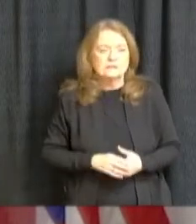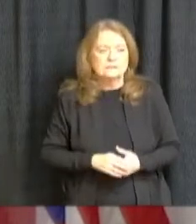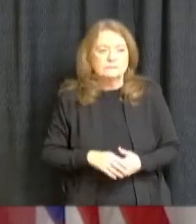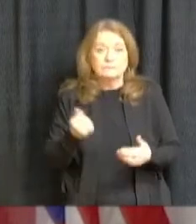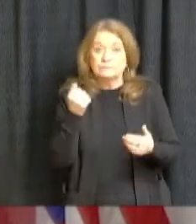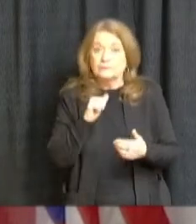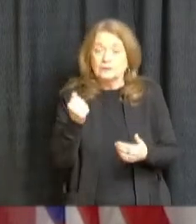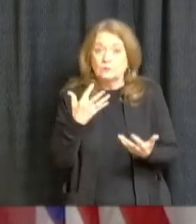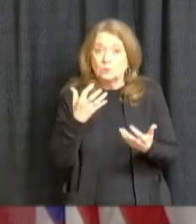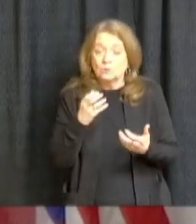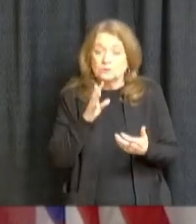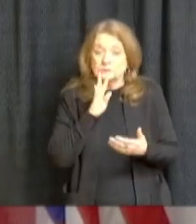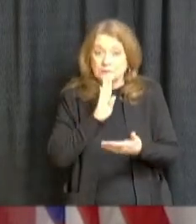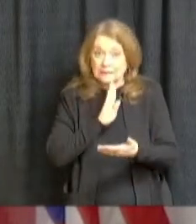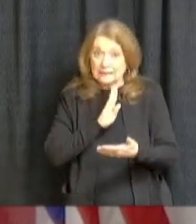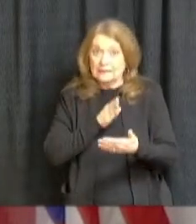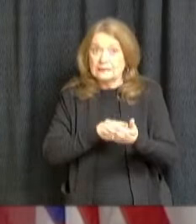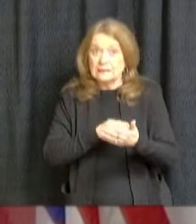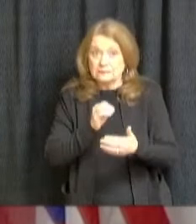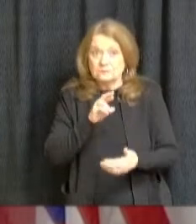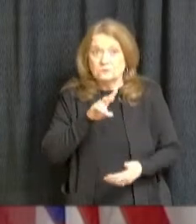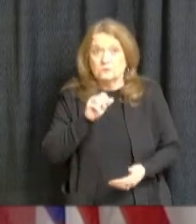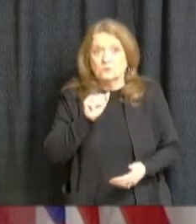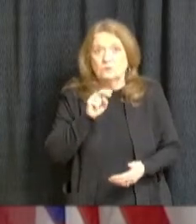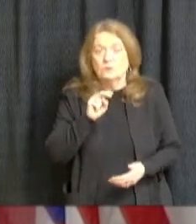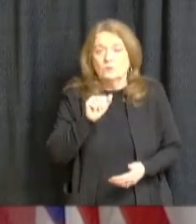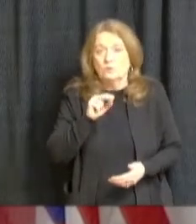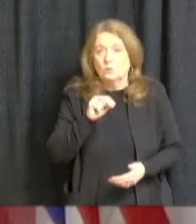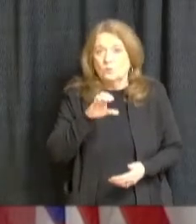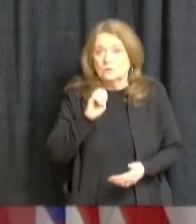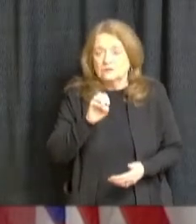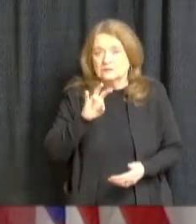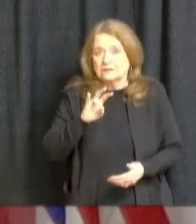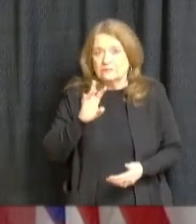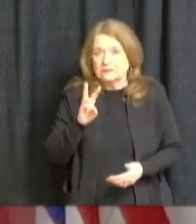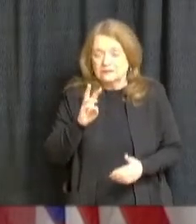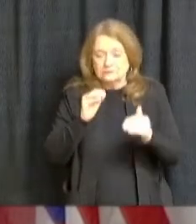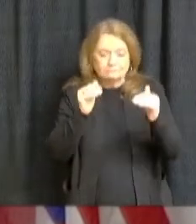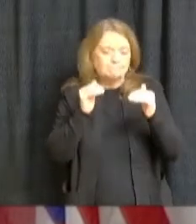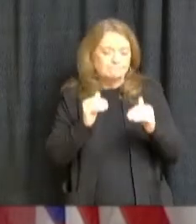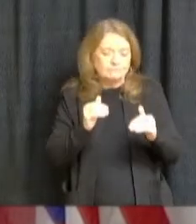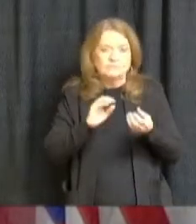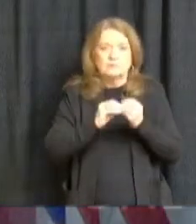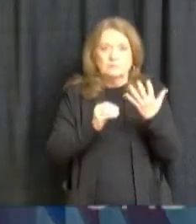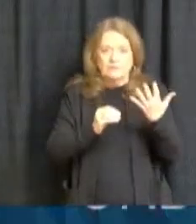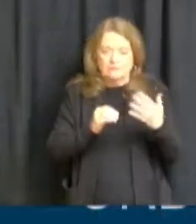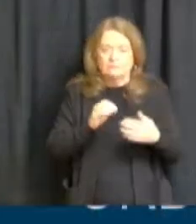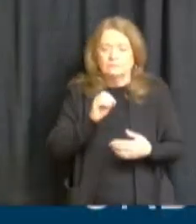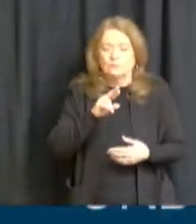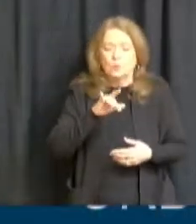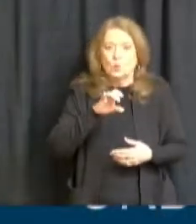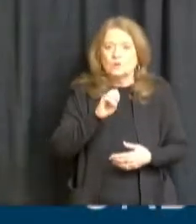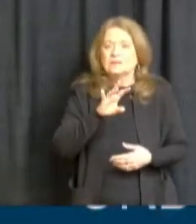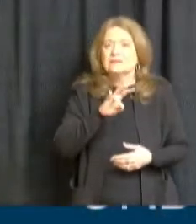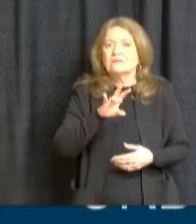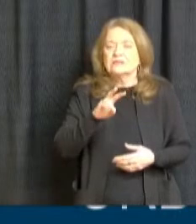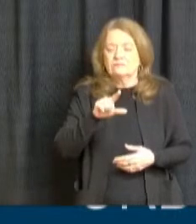Anyone in the audience wish to speak against ordinance 76? Next item, item 5, ordinance